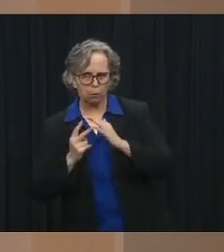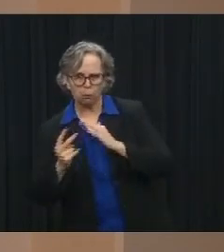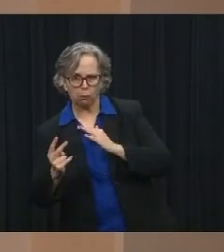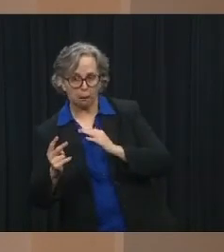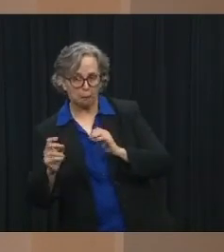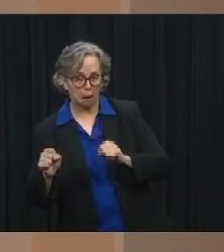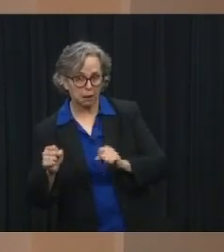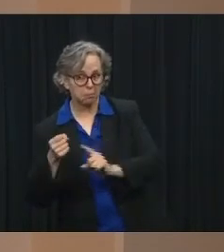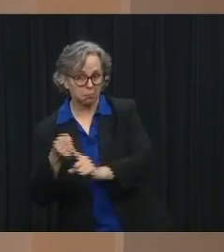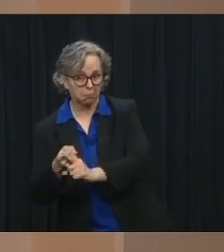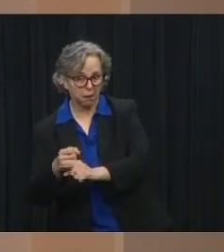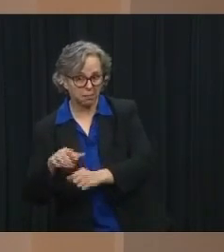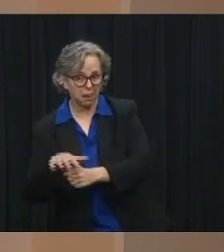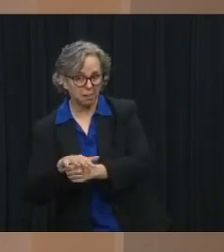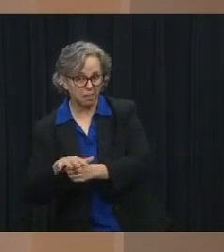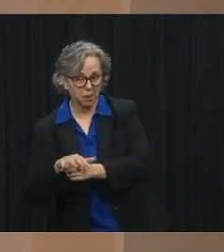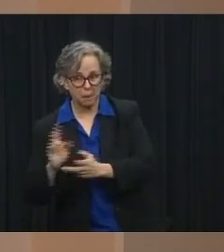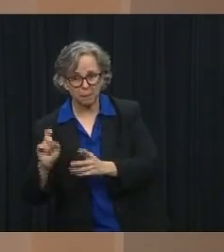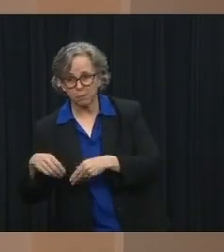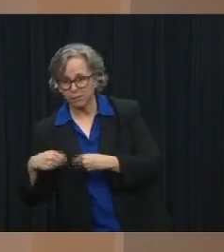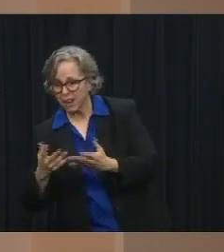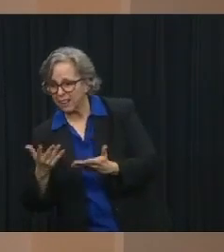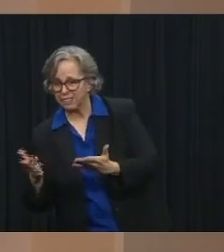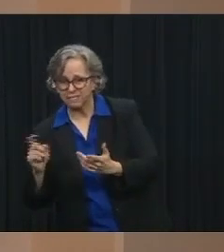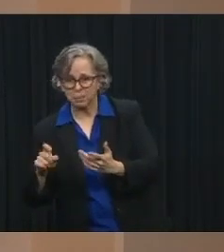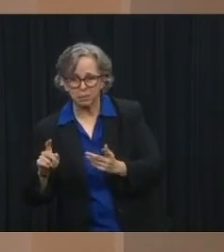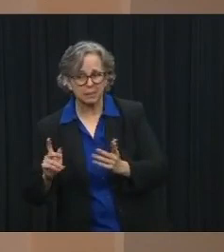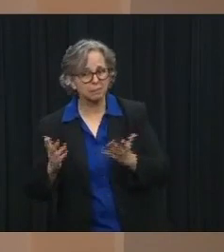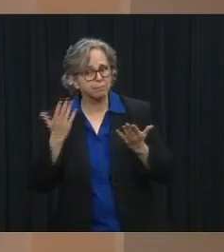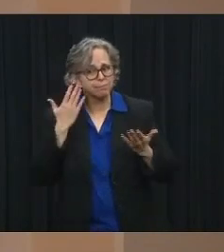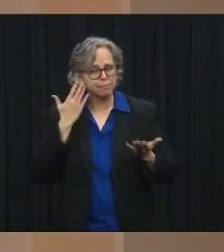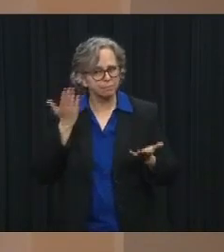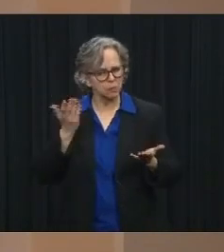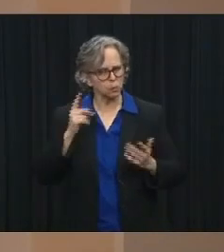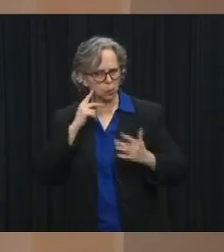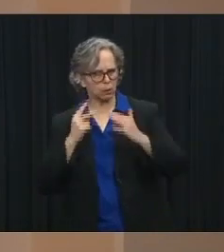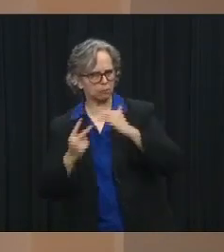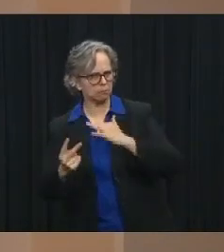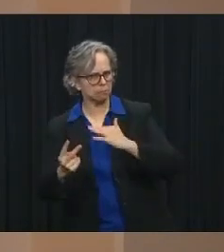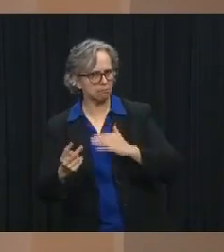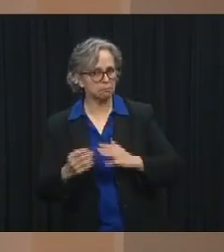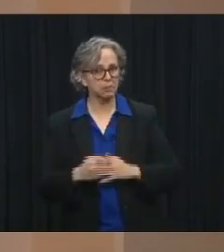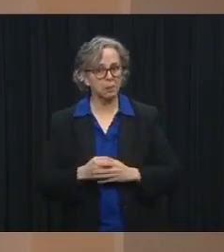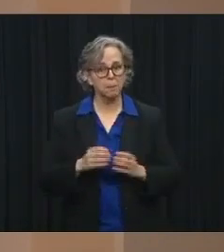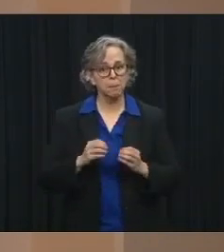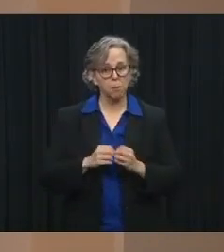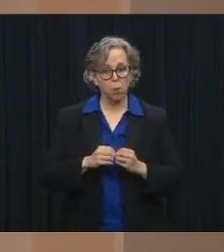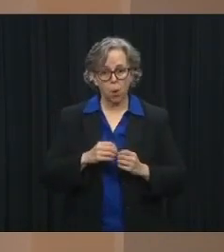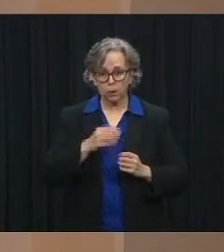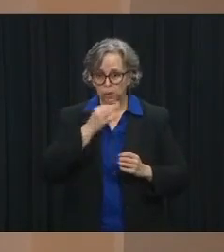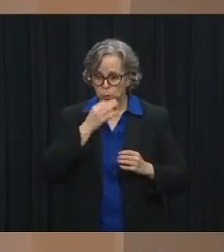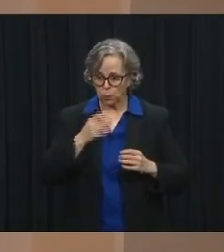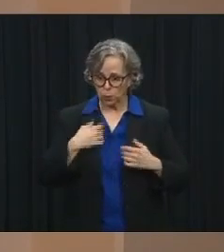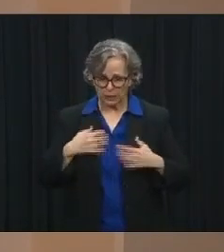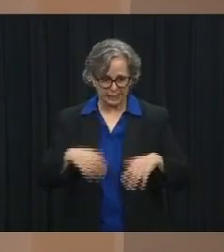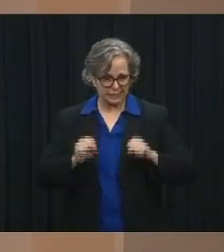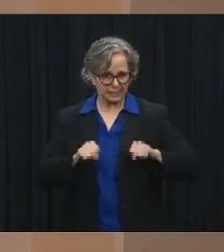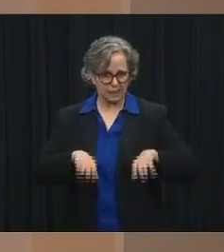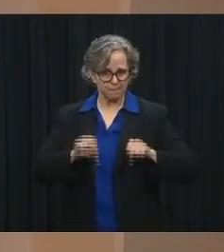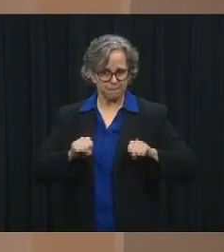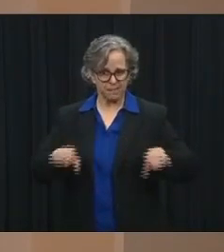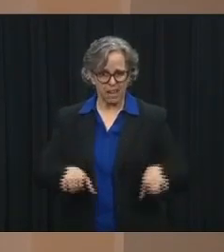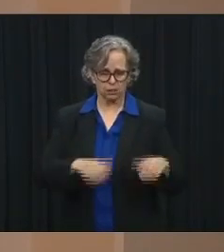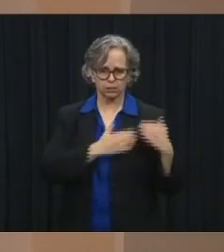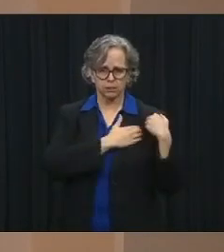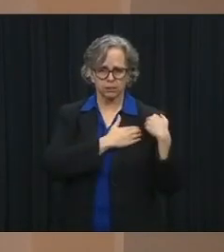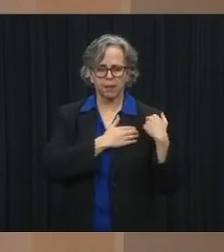services that people need. The earlier we prepare, the better off we'll be. and we're grateful for the way the Ohioans are